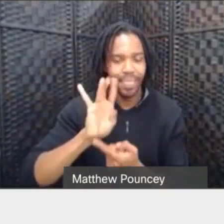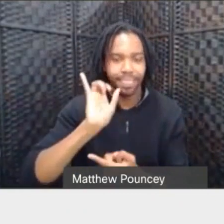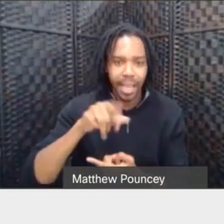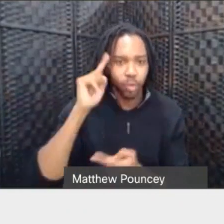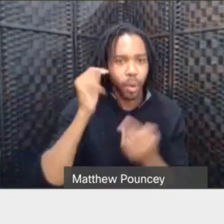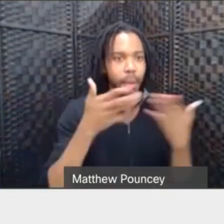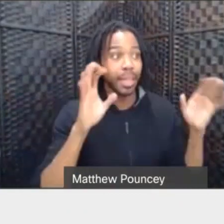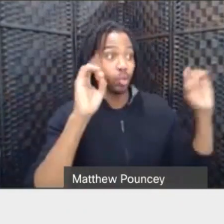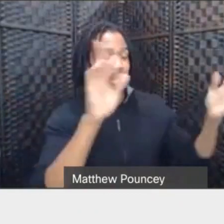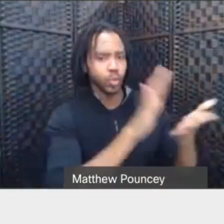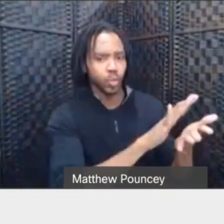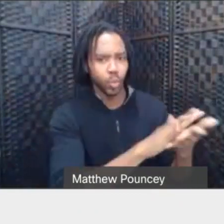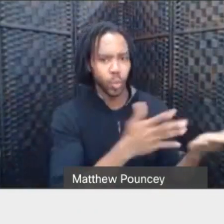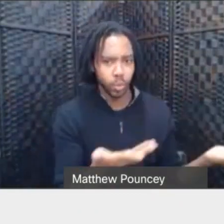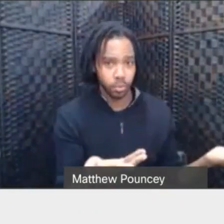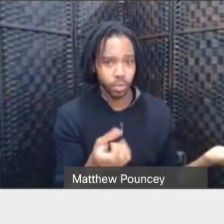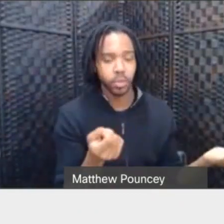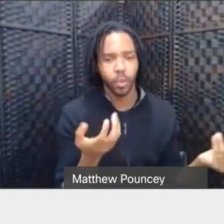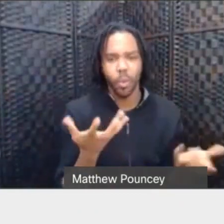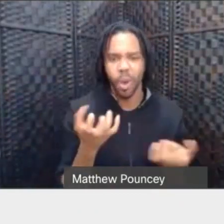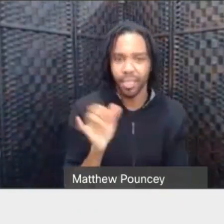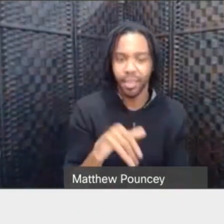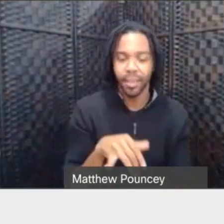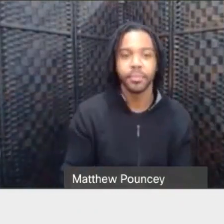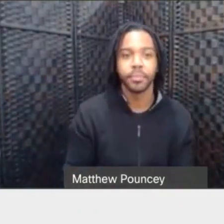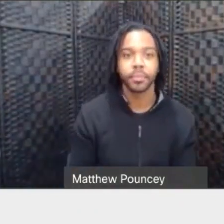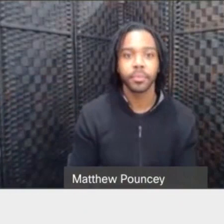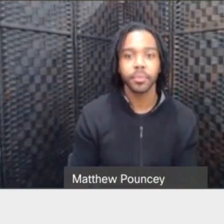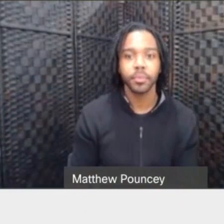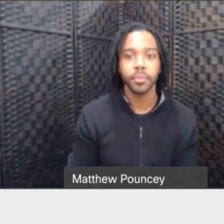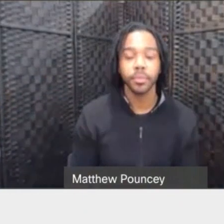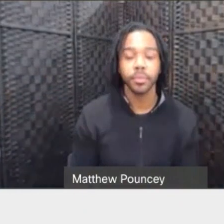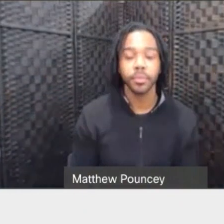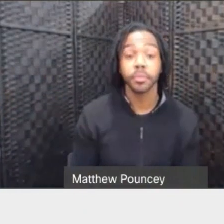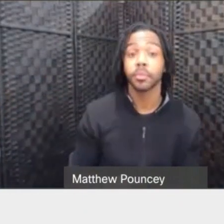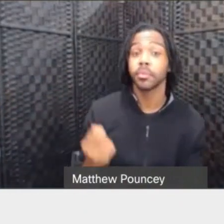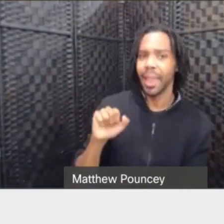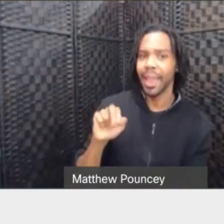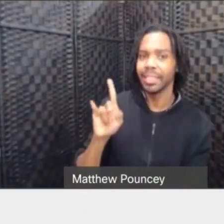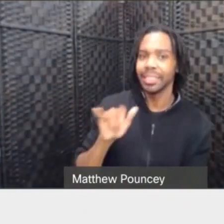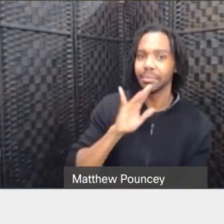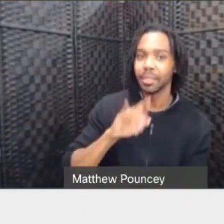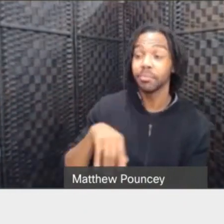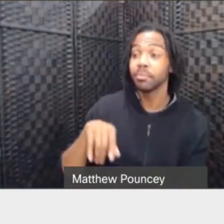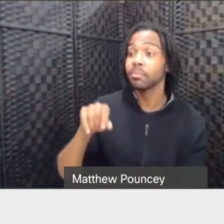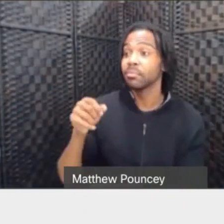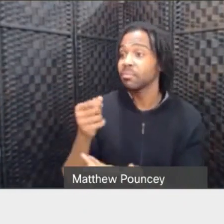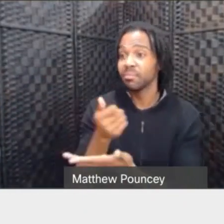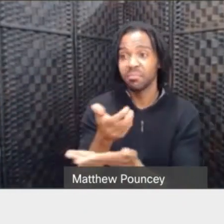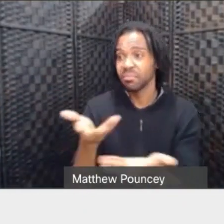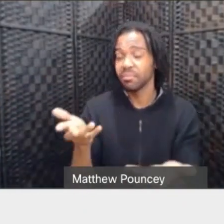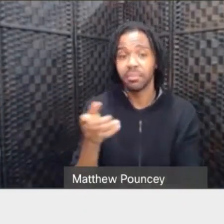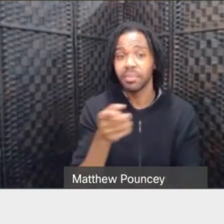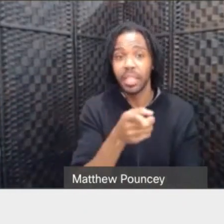Our guidance is a floor. And so anyone that would like to, if a provider has a